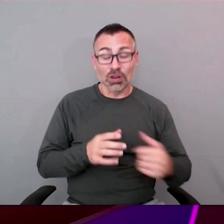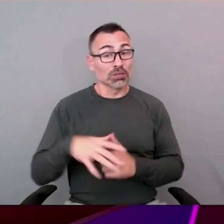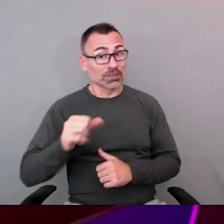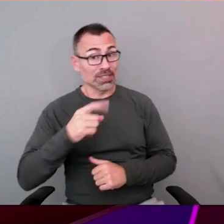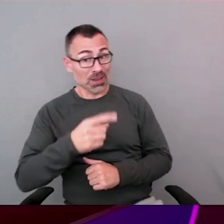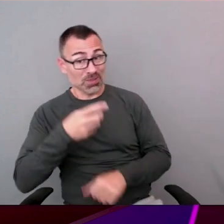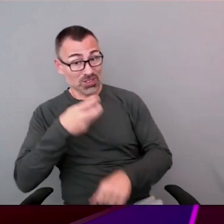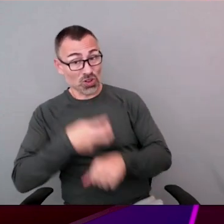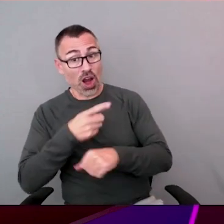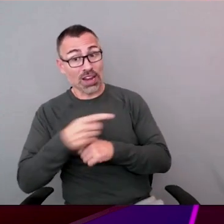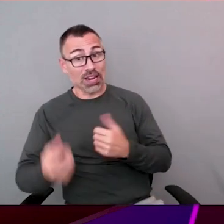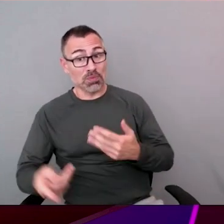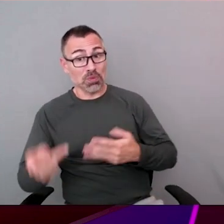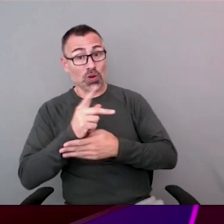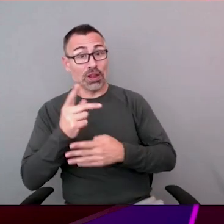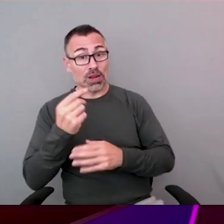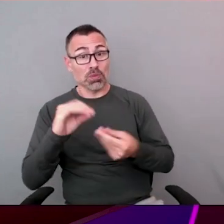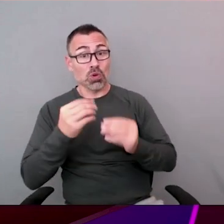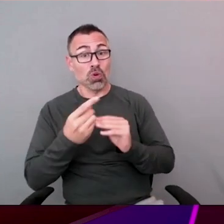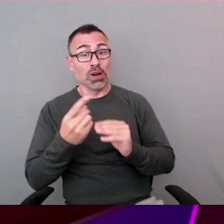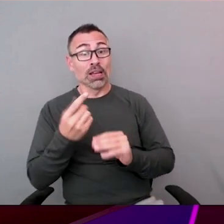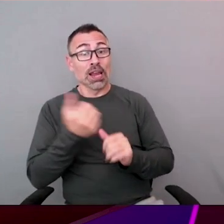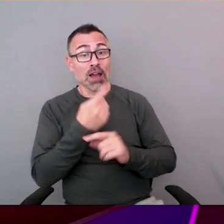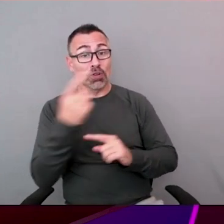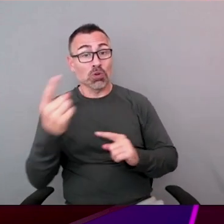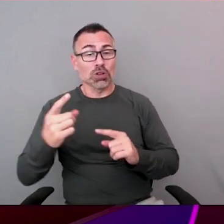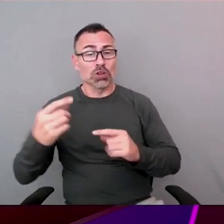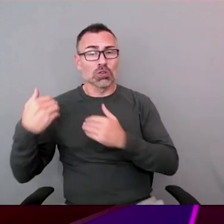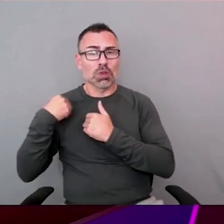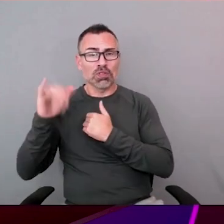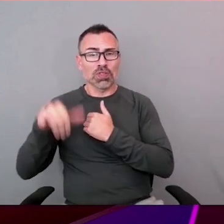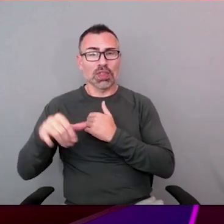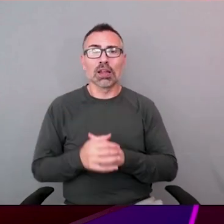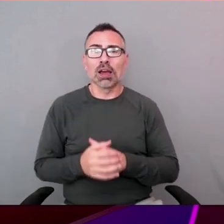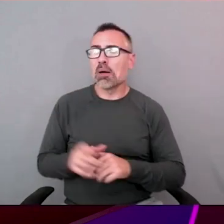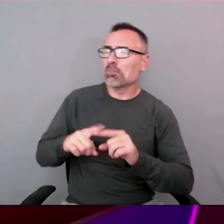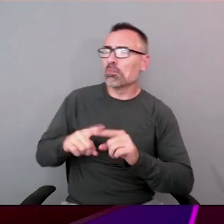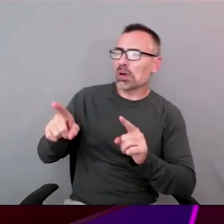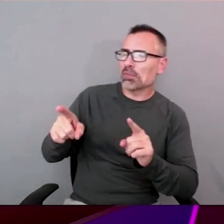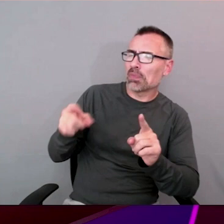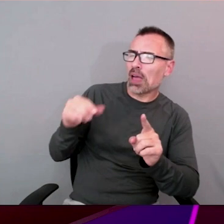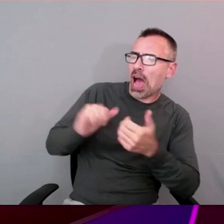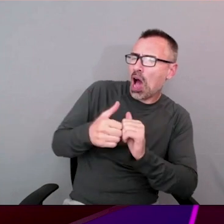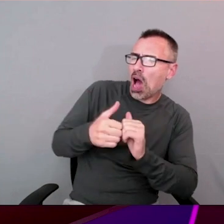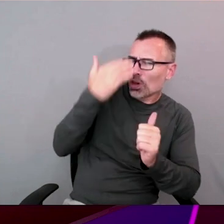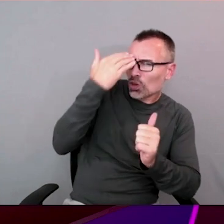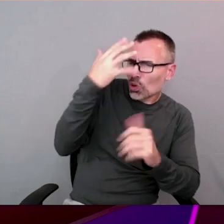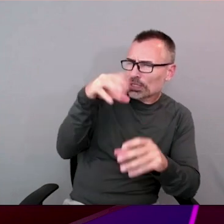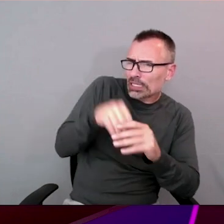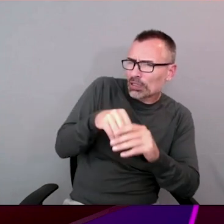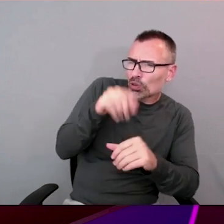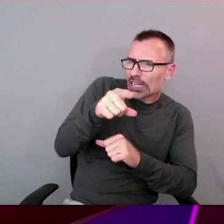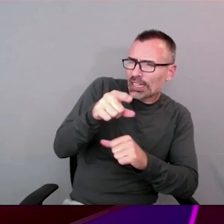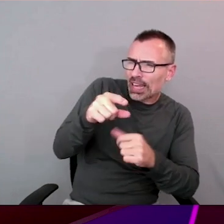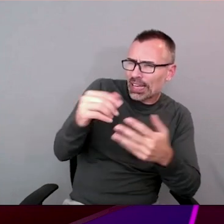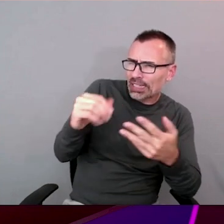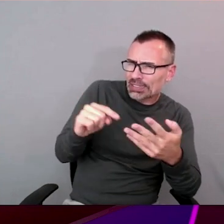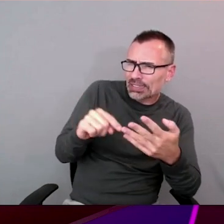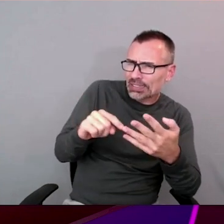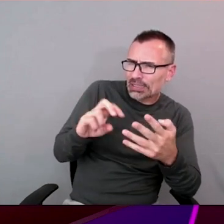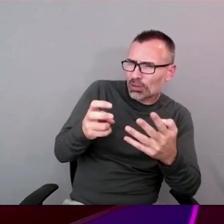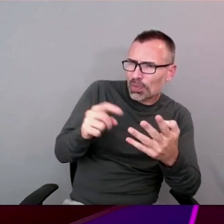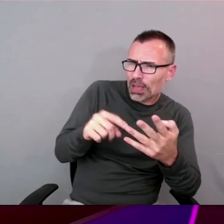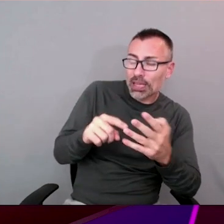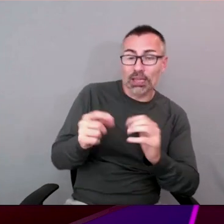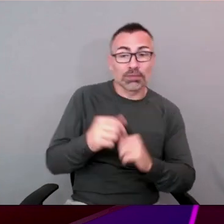everybody's responsibility in the cloud. So, but how do I know what's in that domain? I'm glad you asked. Okay. We'll continue looking at this